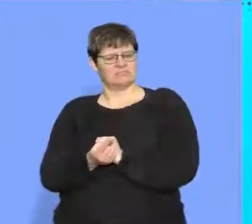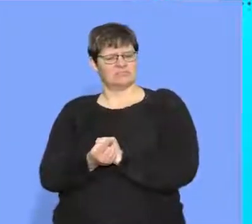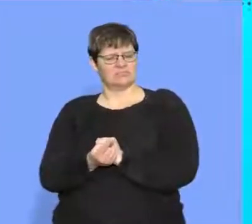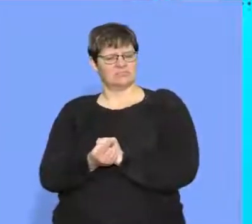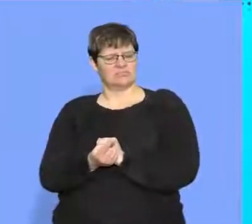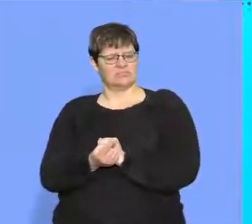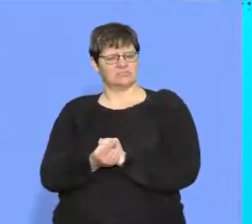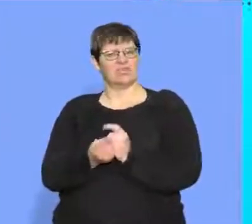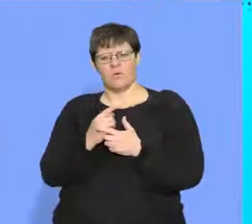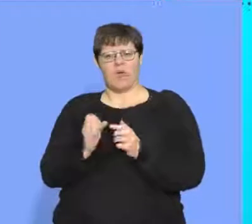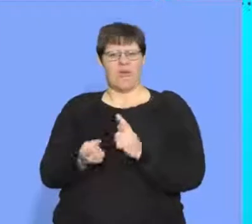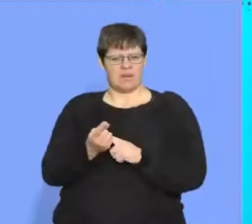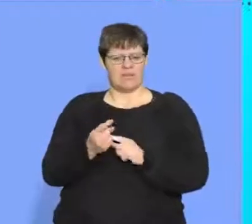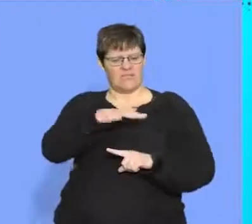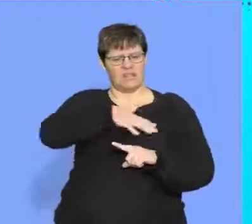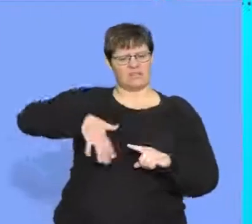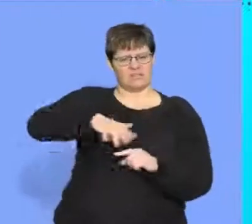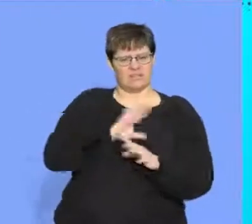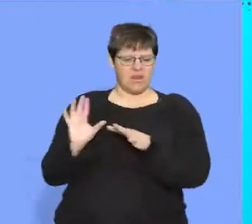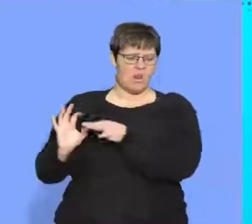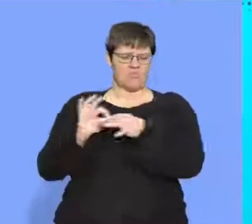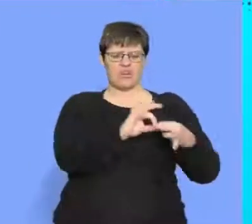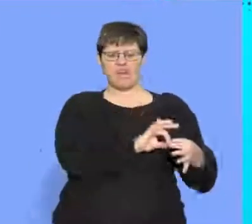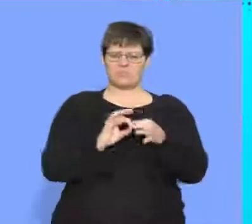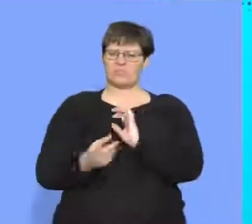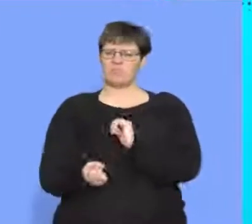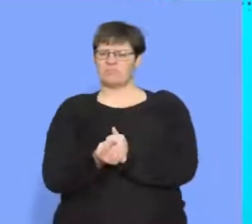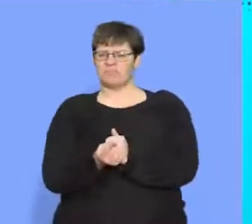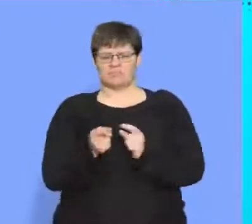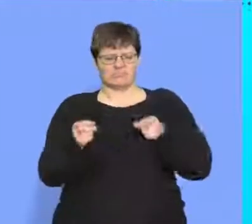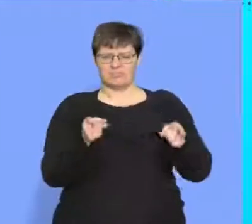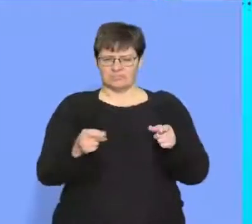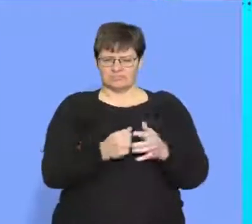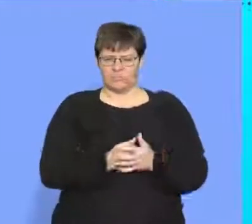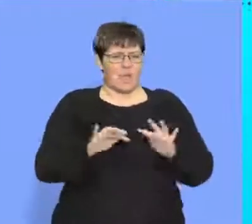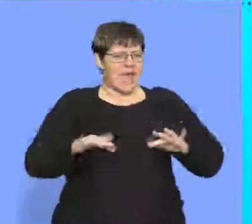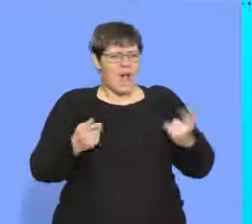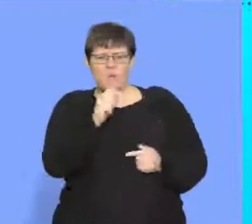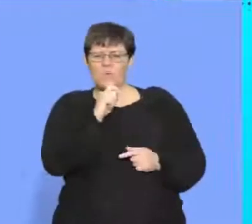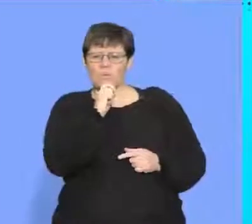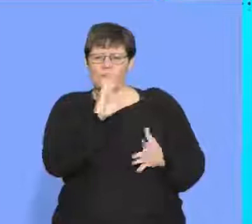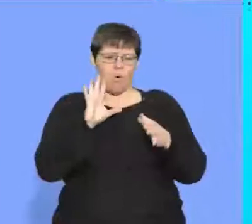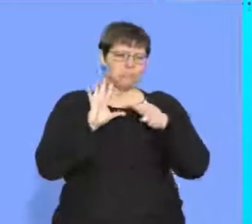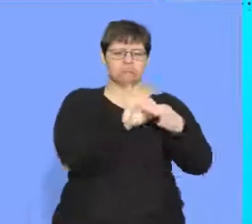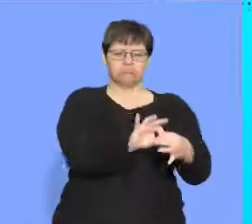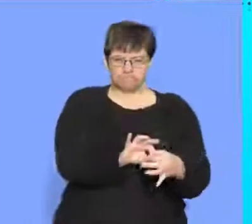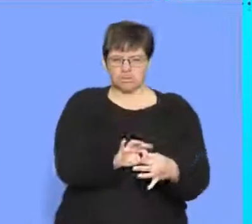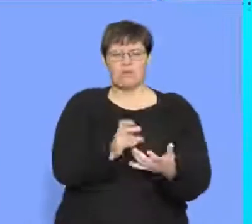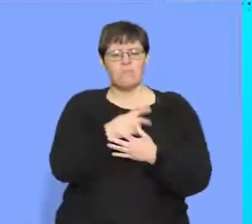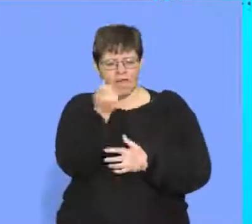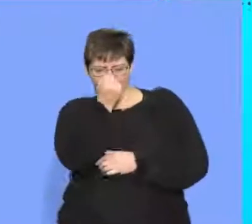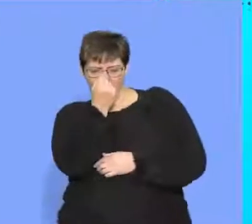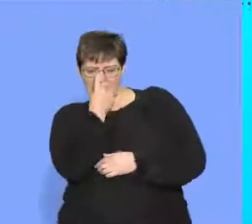magnetic field to occur? What kind of relationship exists between the two? How can we use them or relate them